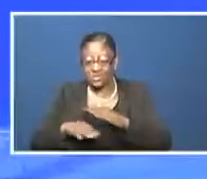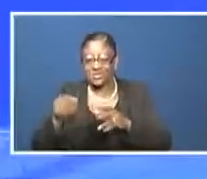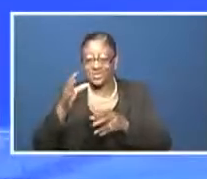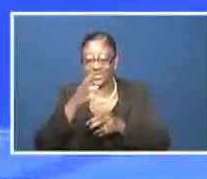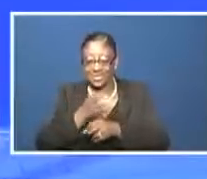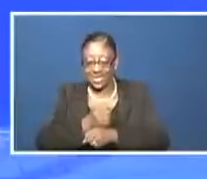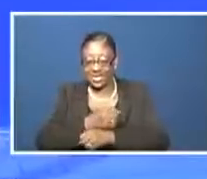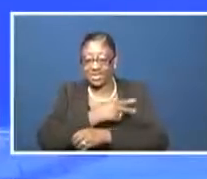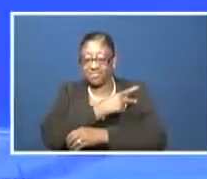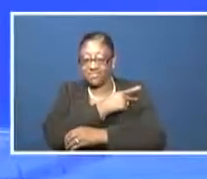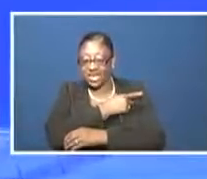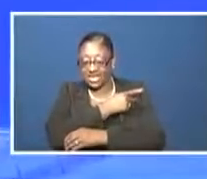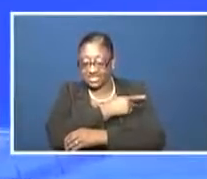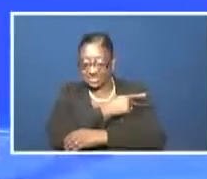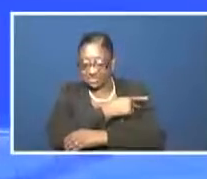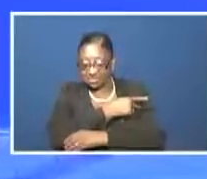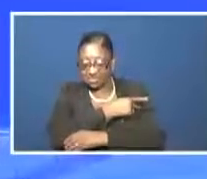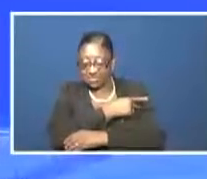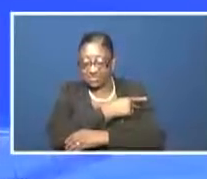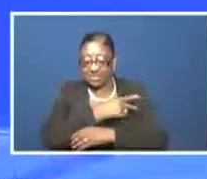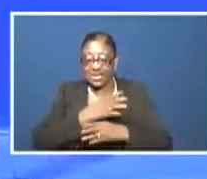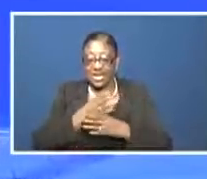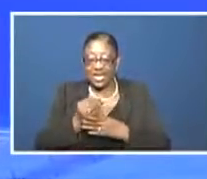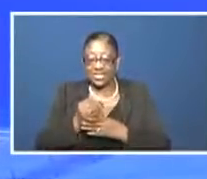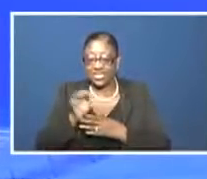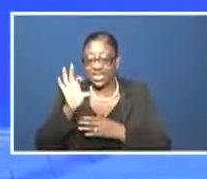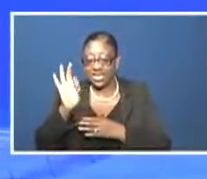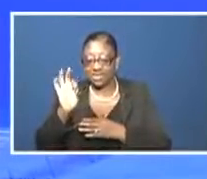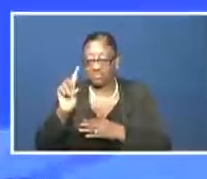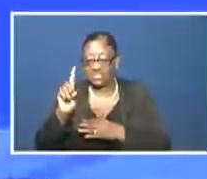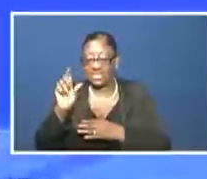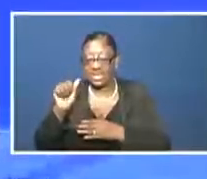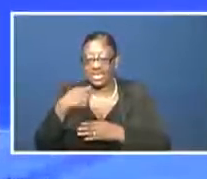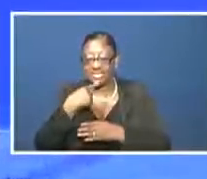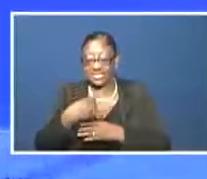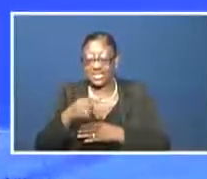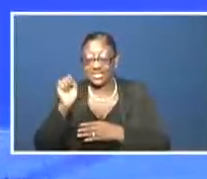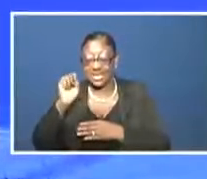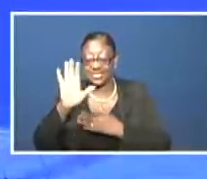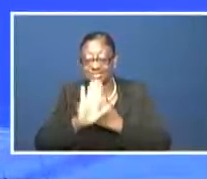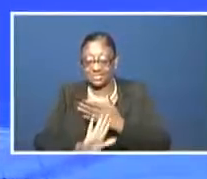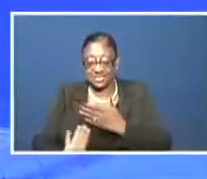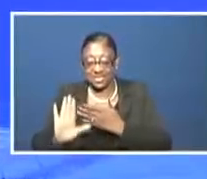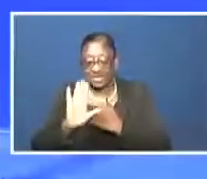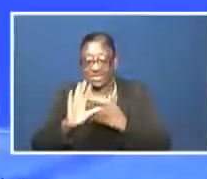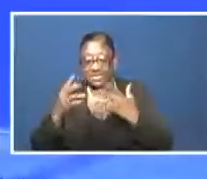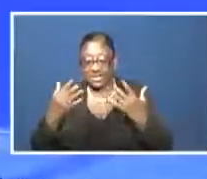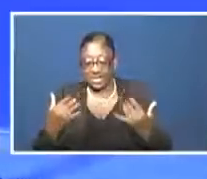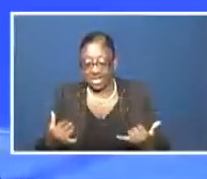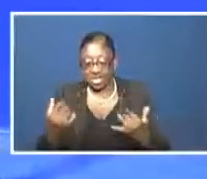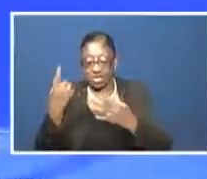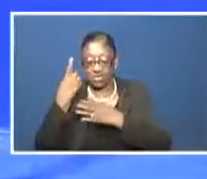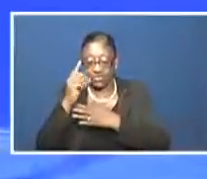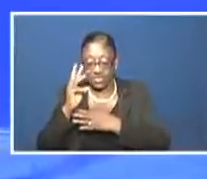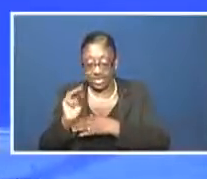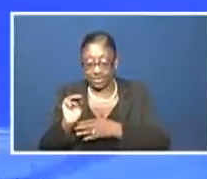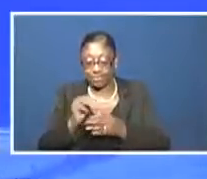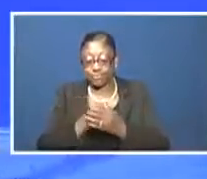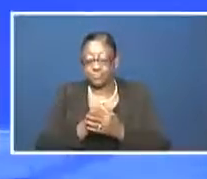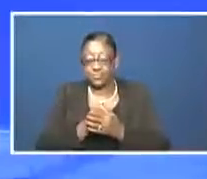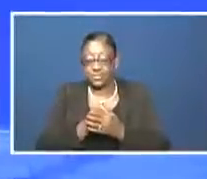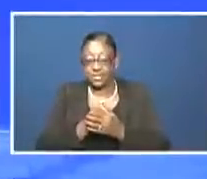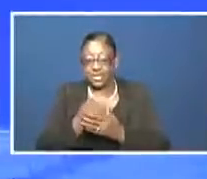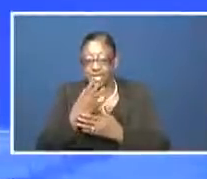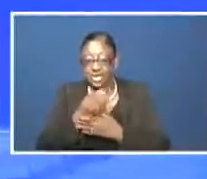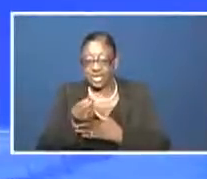Moderna COVID-19 vaccine. This after the FDA recently deemed both safe and effective for that age group. Now,